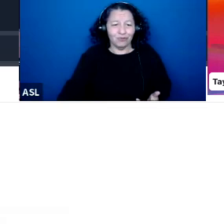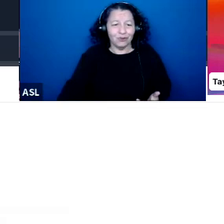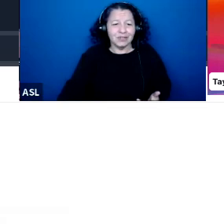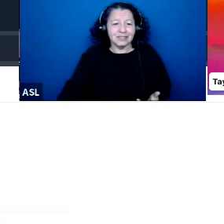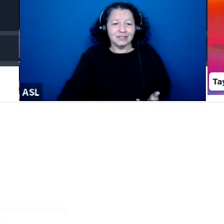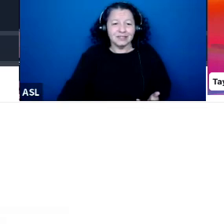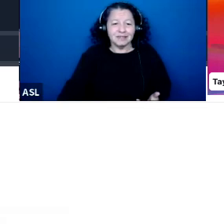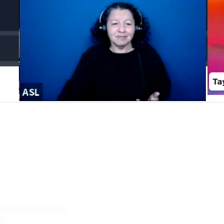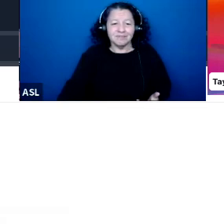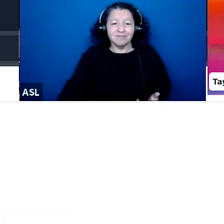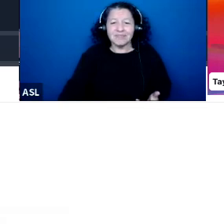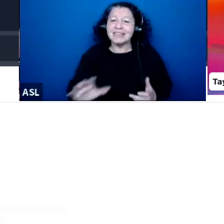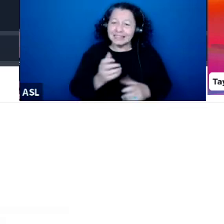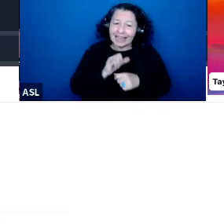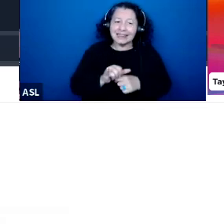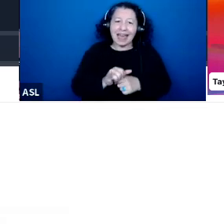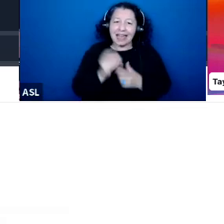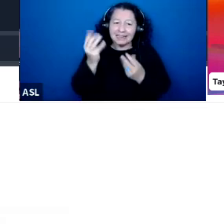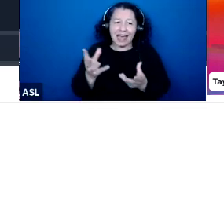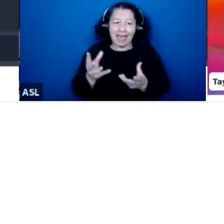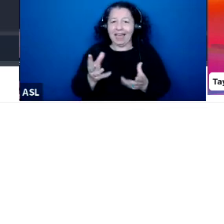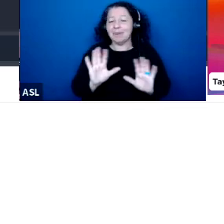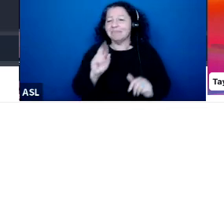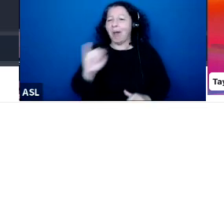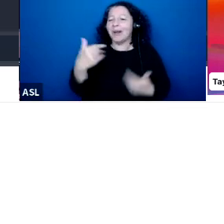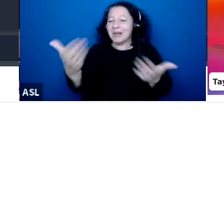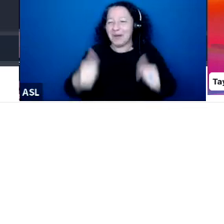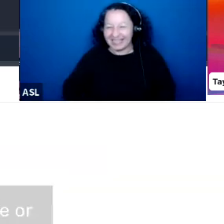the data. But all right, Ari, I'm going to let you take it away.